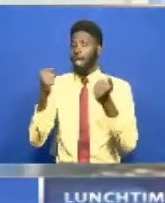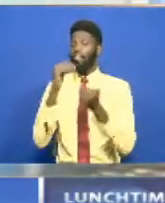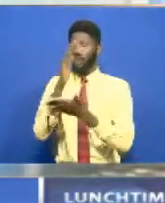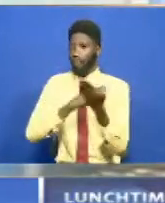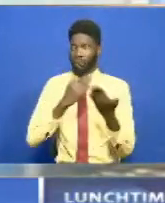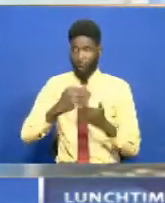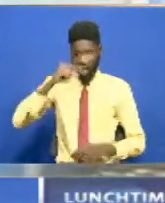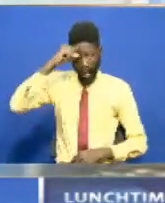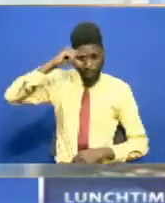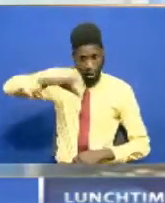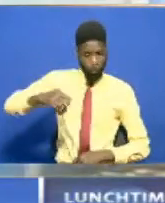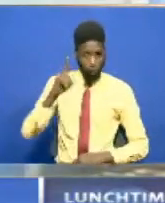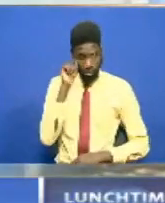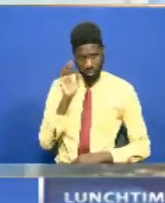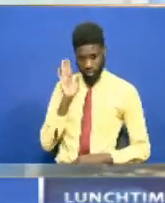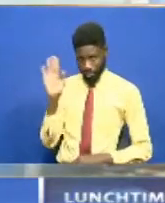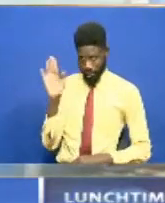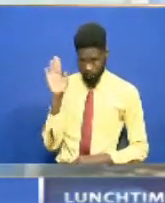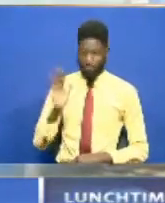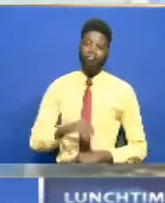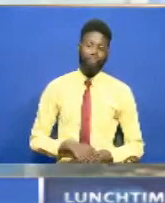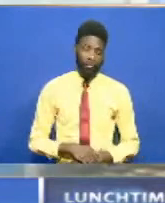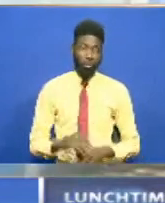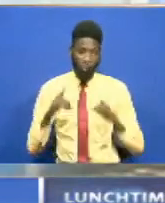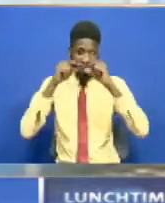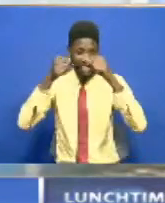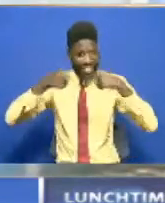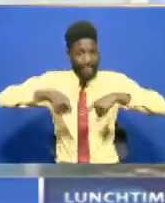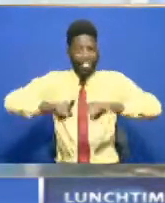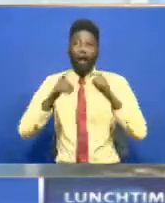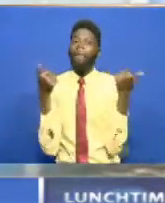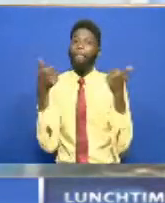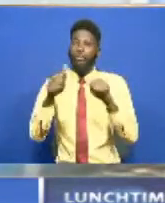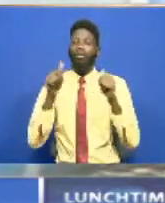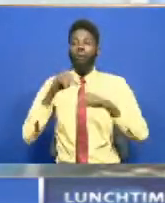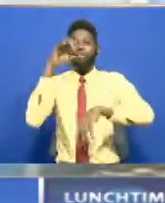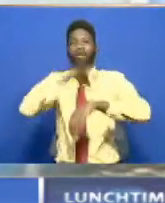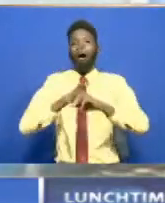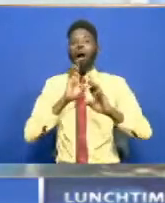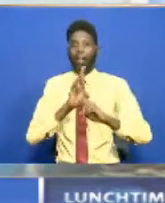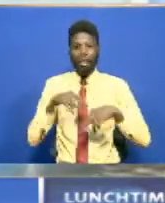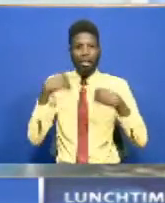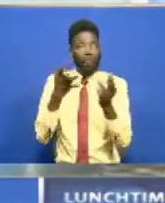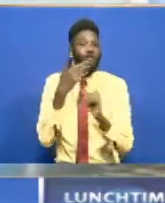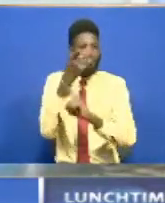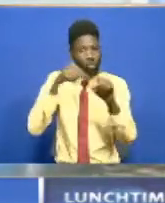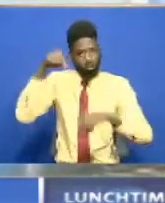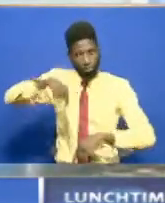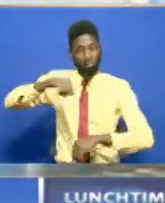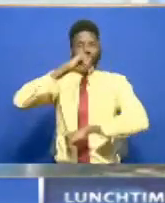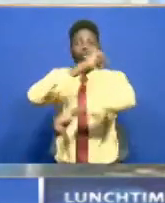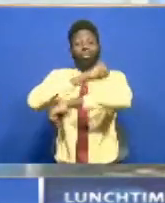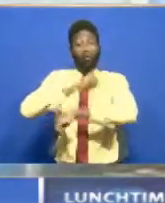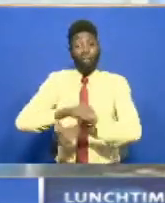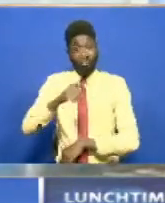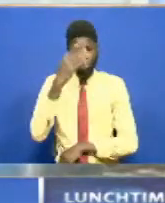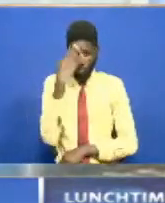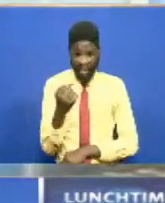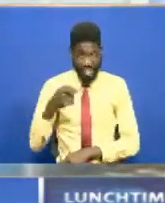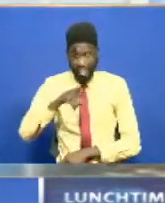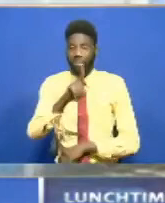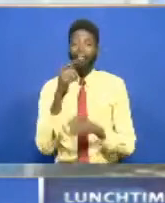County Government of Mombasa is they are yet to get some of the results from this particular institution. That is why they have not